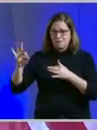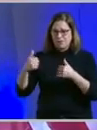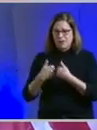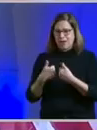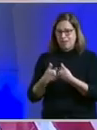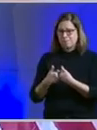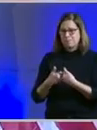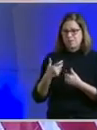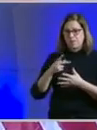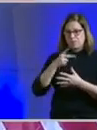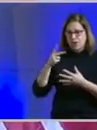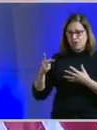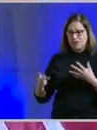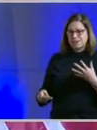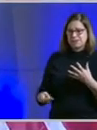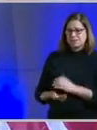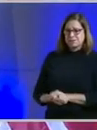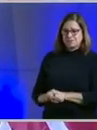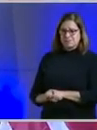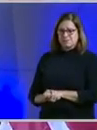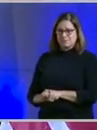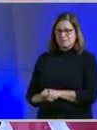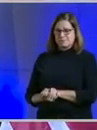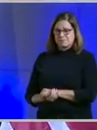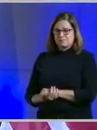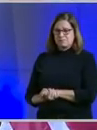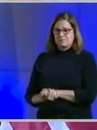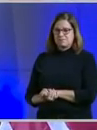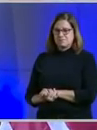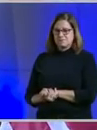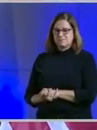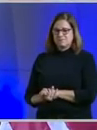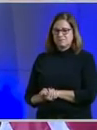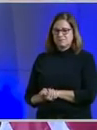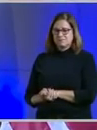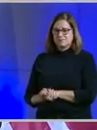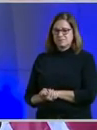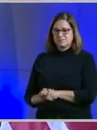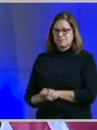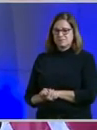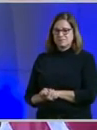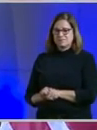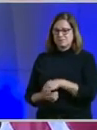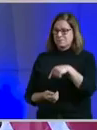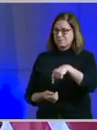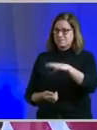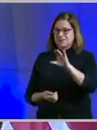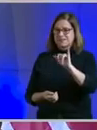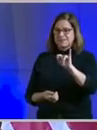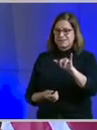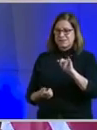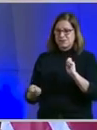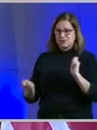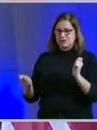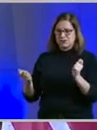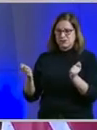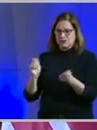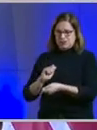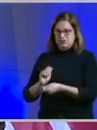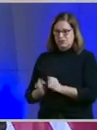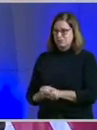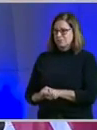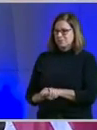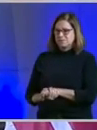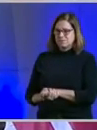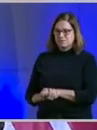is indicative is that from what you all have been saying, is the city's really changed a lot in the time that you all have been here. And we've